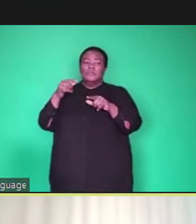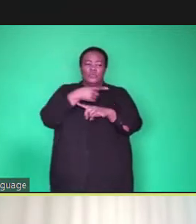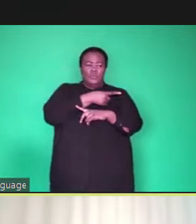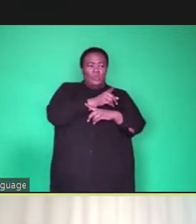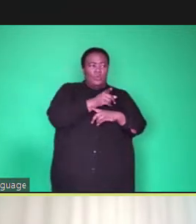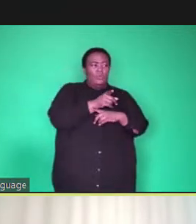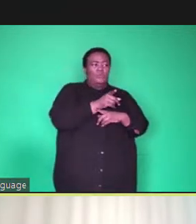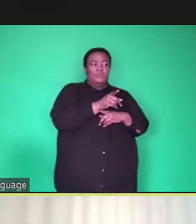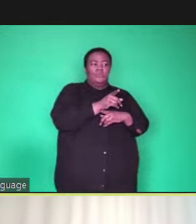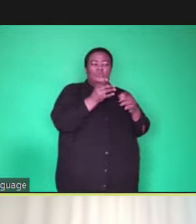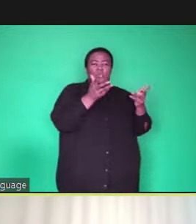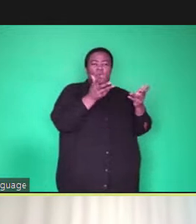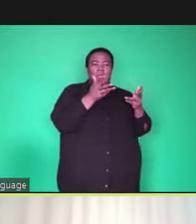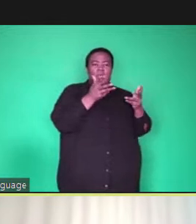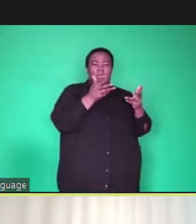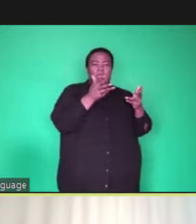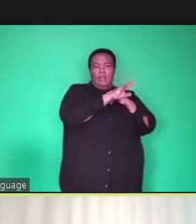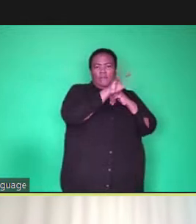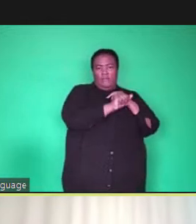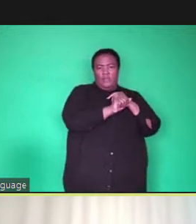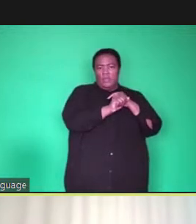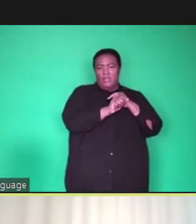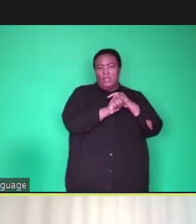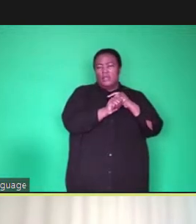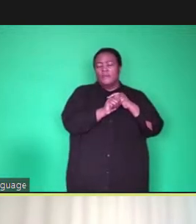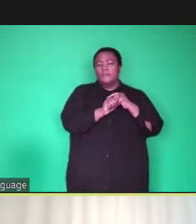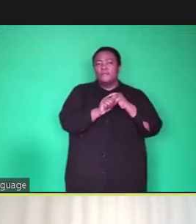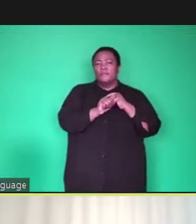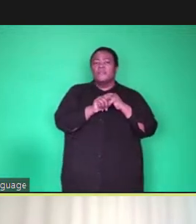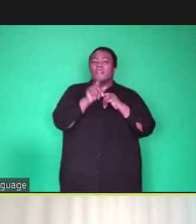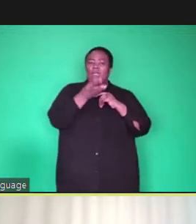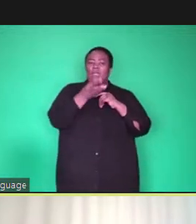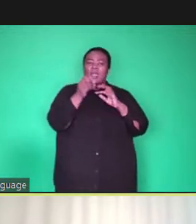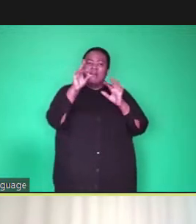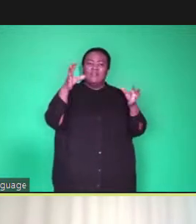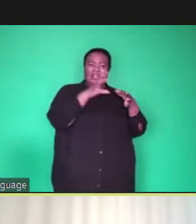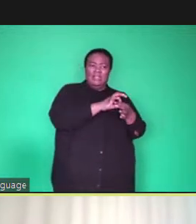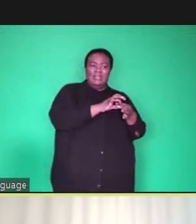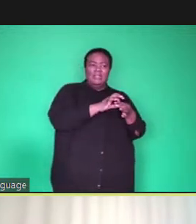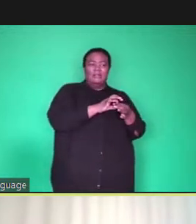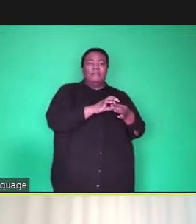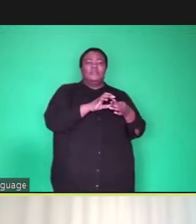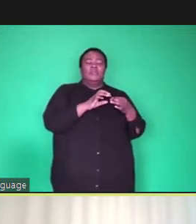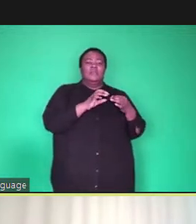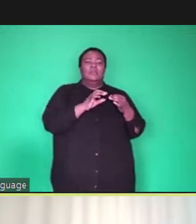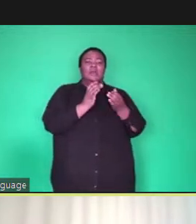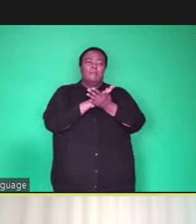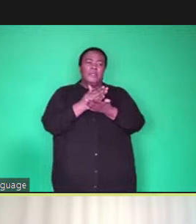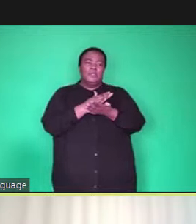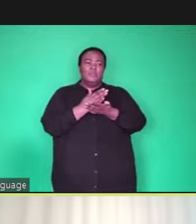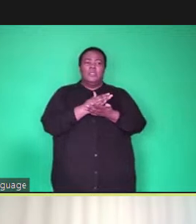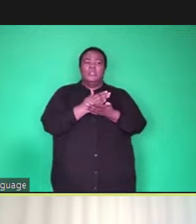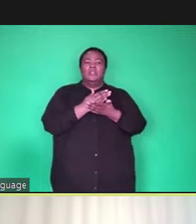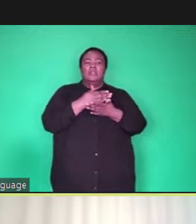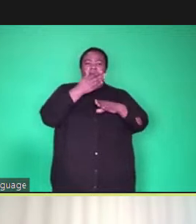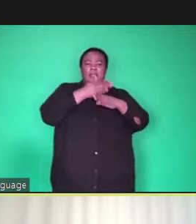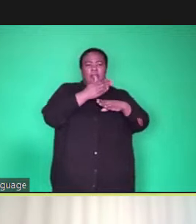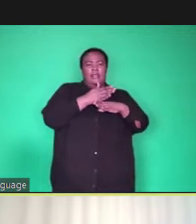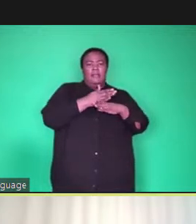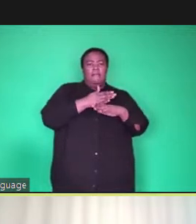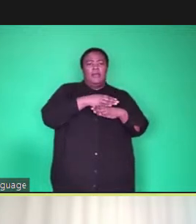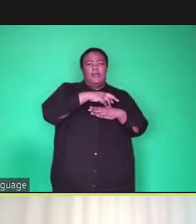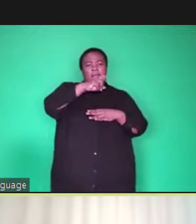it's definitely, there's a direct link between labour migration and the absence of parents from